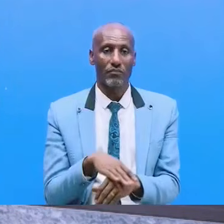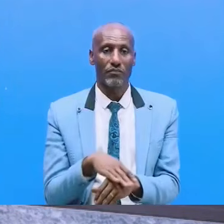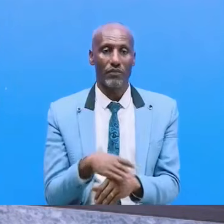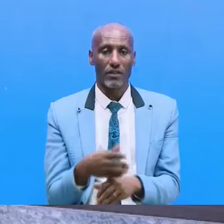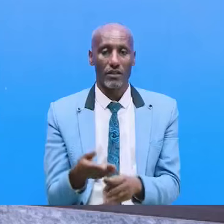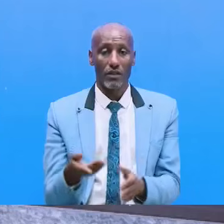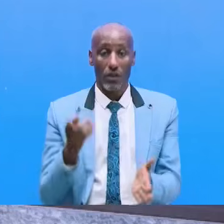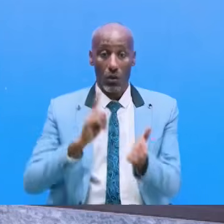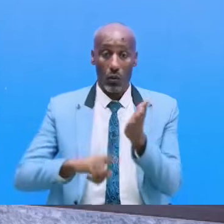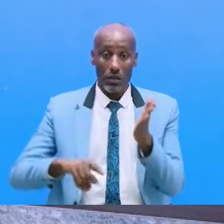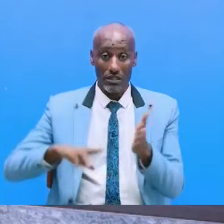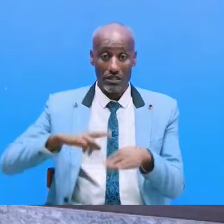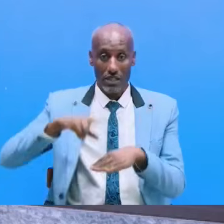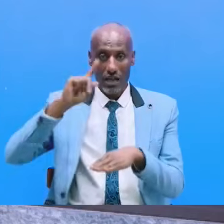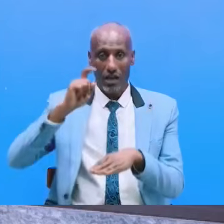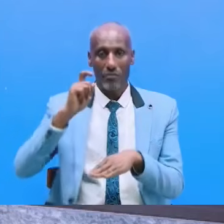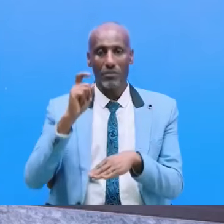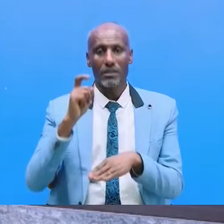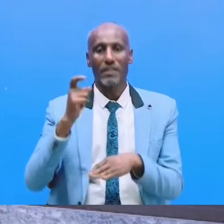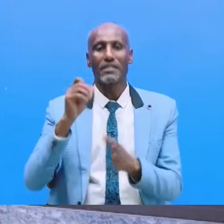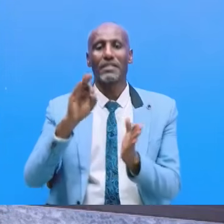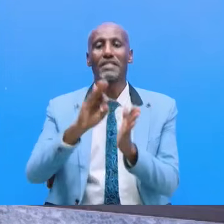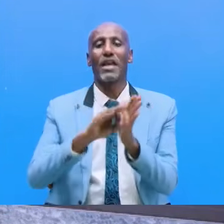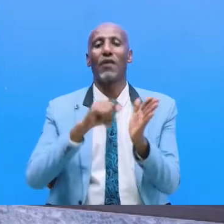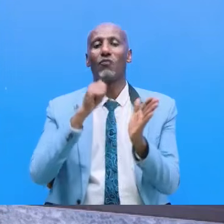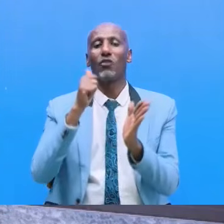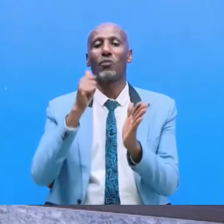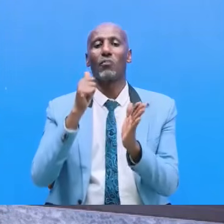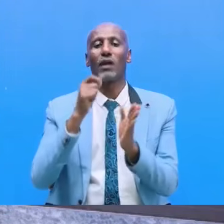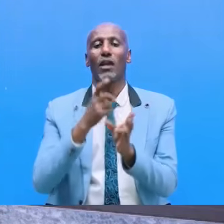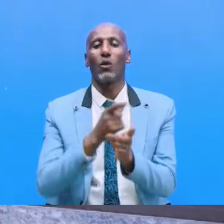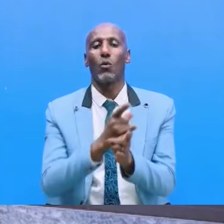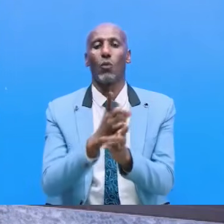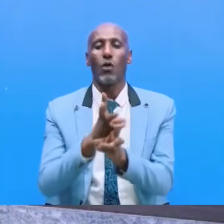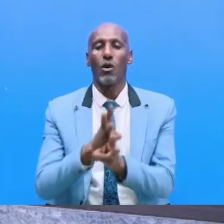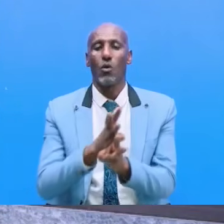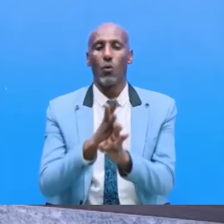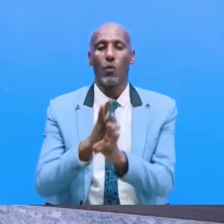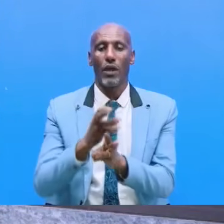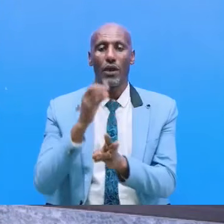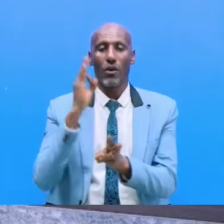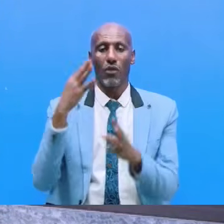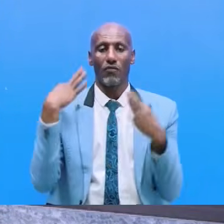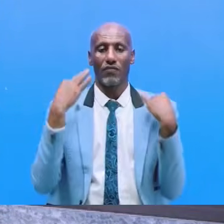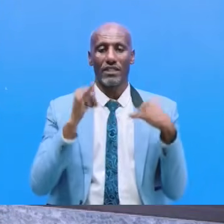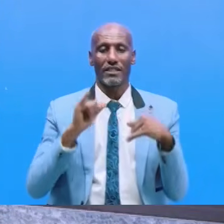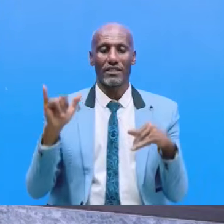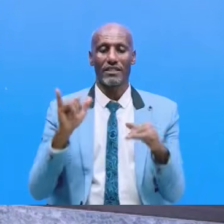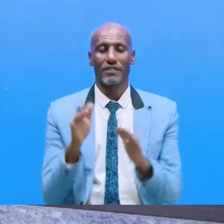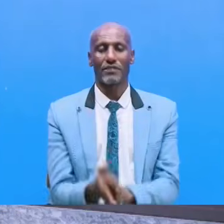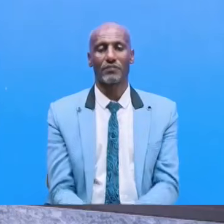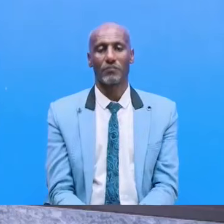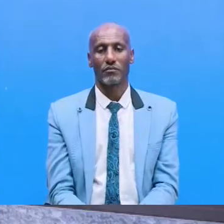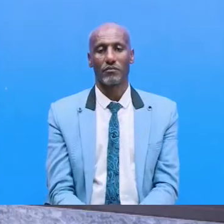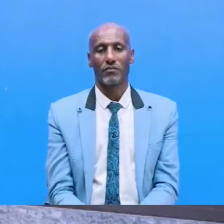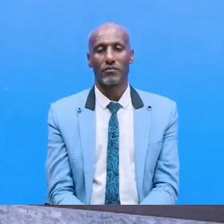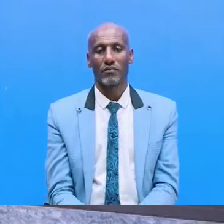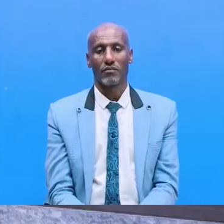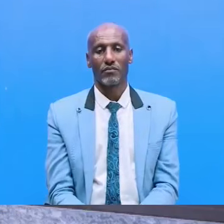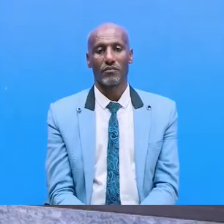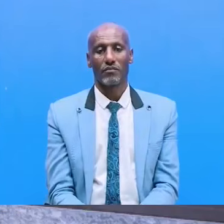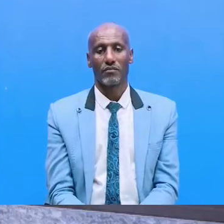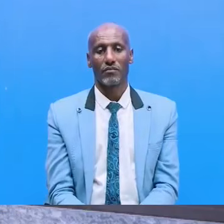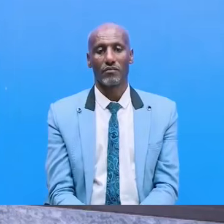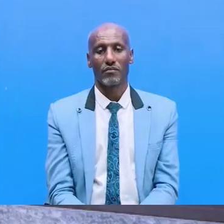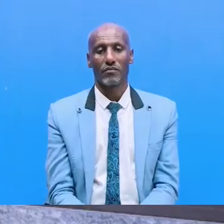what's up. This is the informal with your friends and also sometimes with your siblings. So students, after that, we